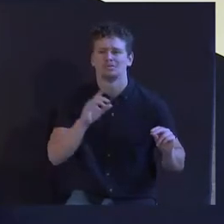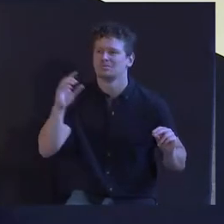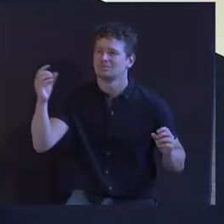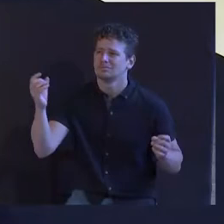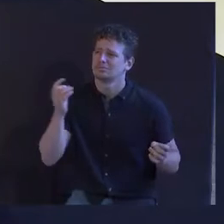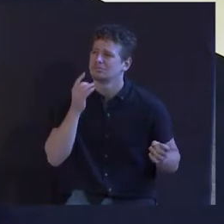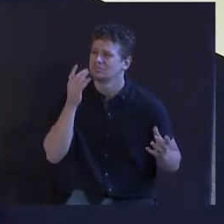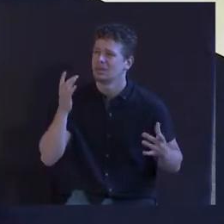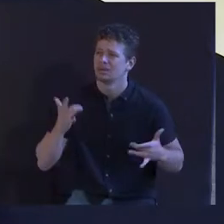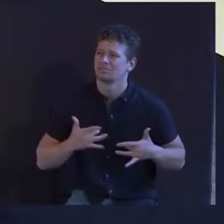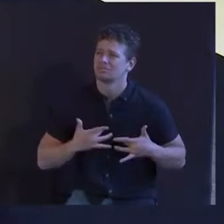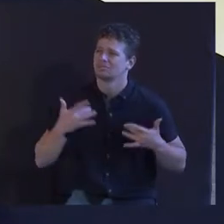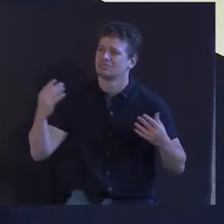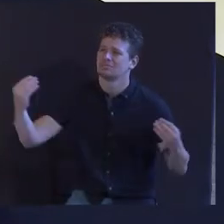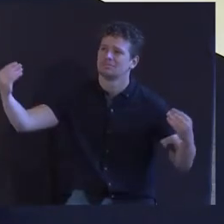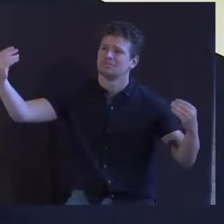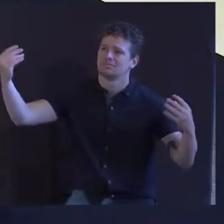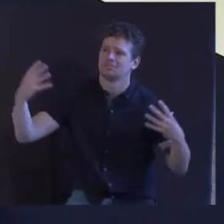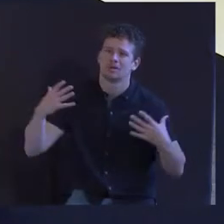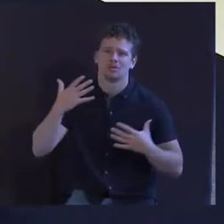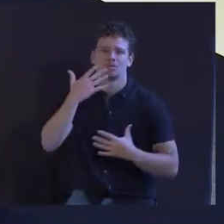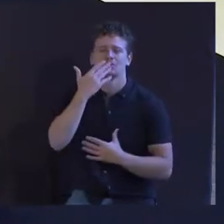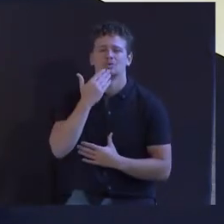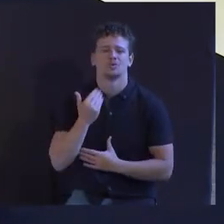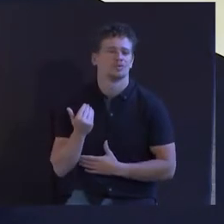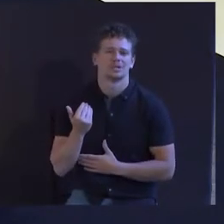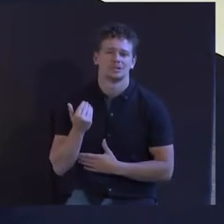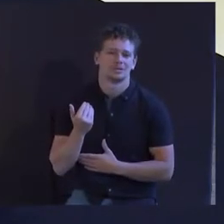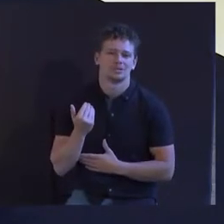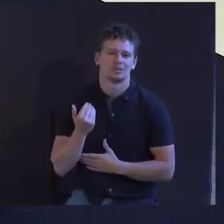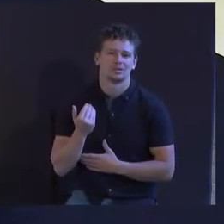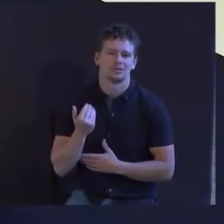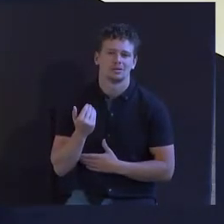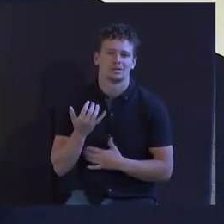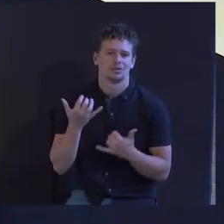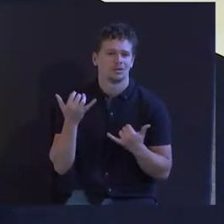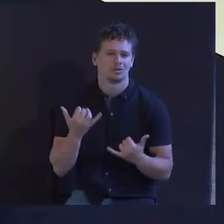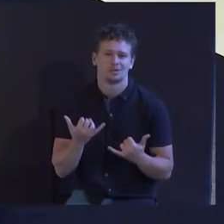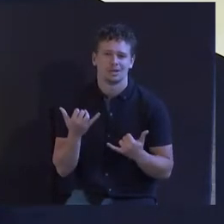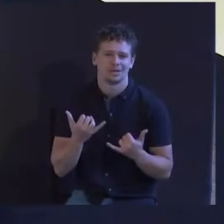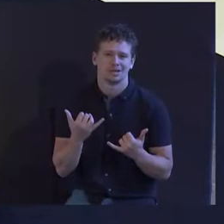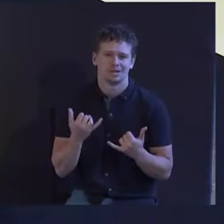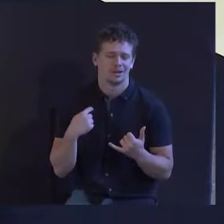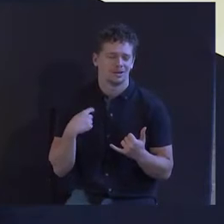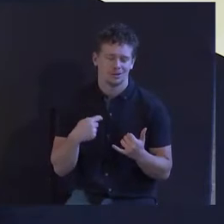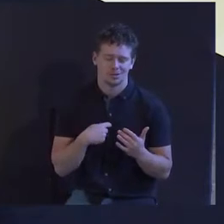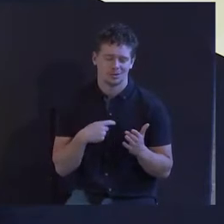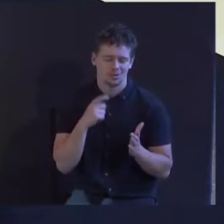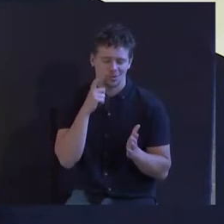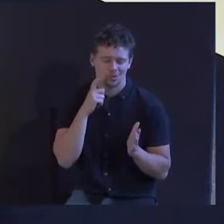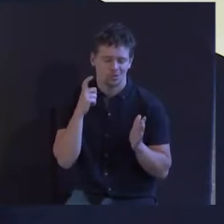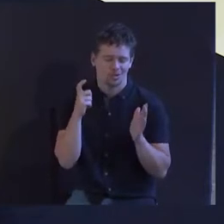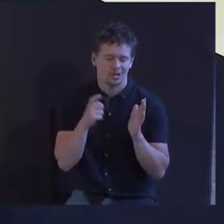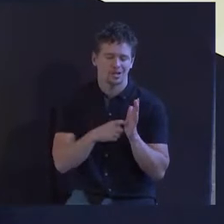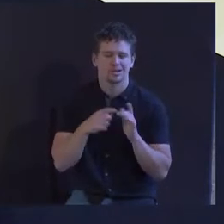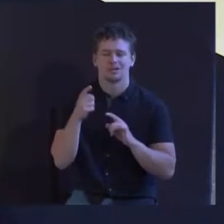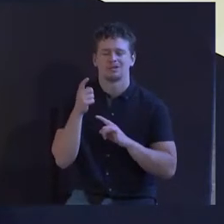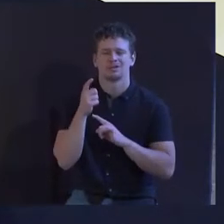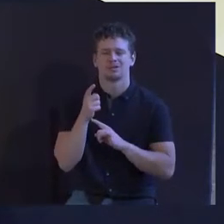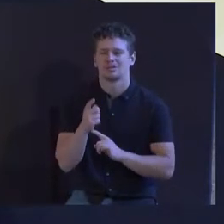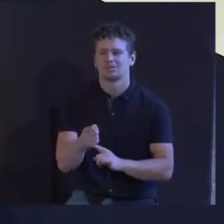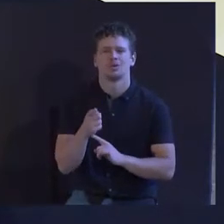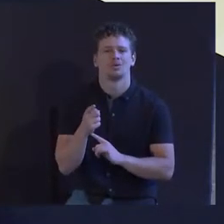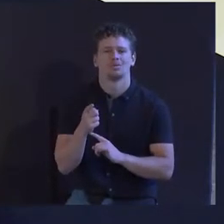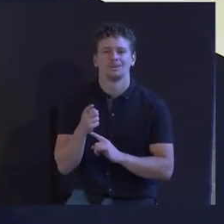At this turning point, as at others, we take a breath and step forward,